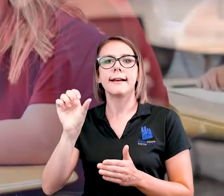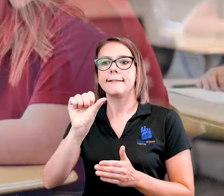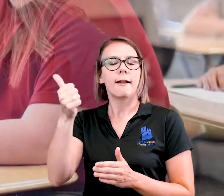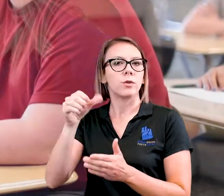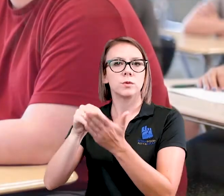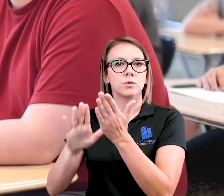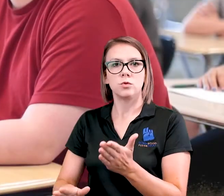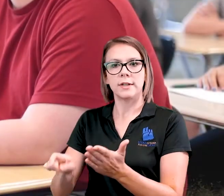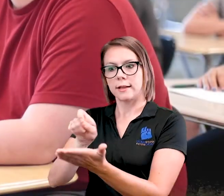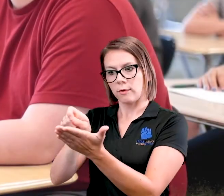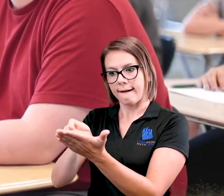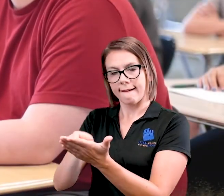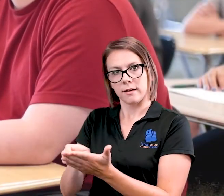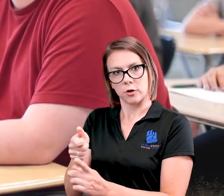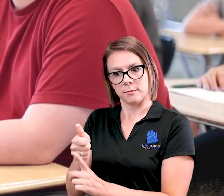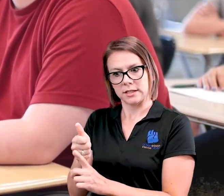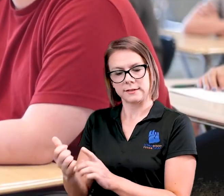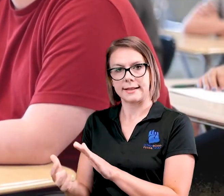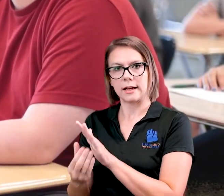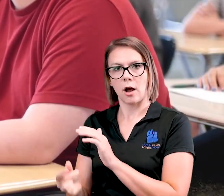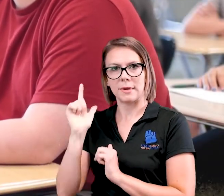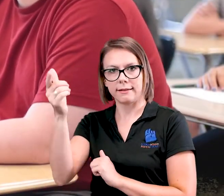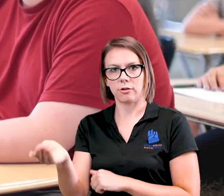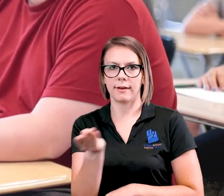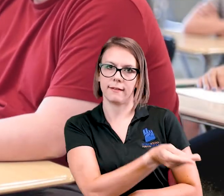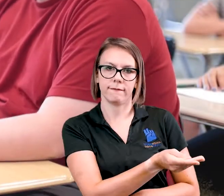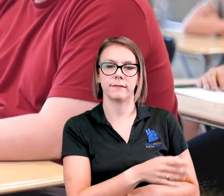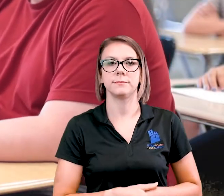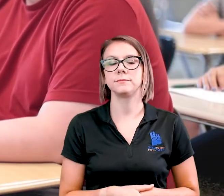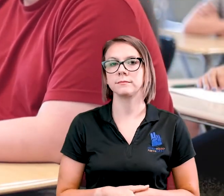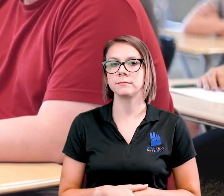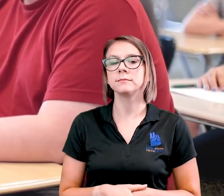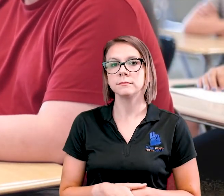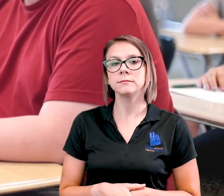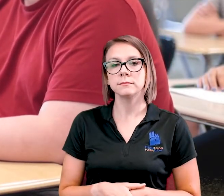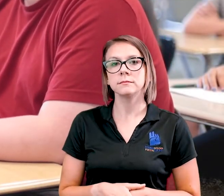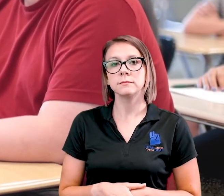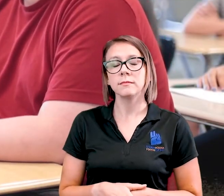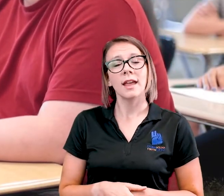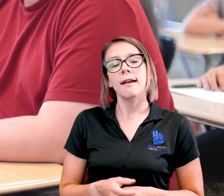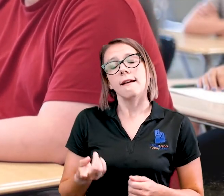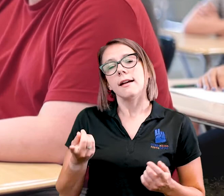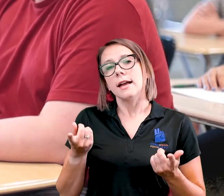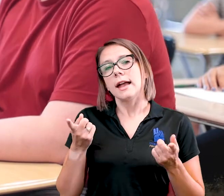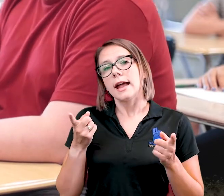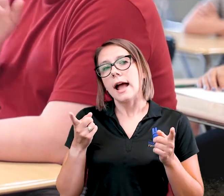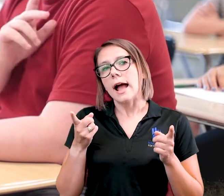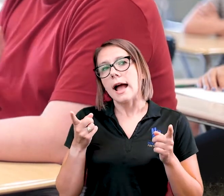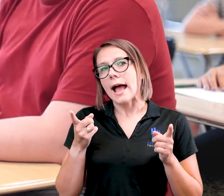that just makes photocopies of the notes they're already taking for themselves. Very often deaf students